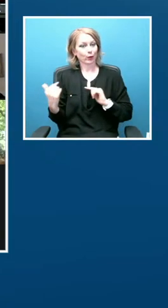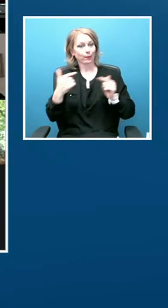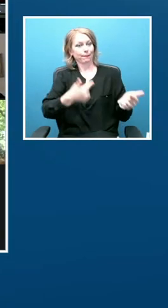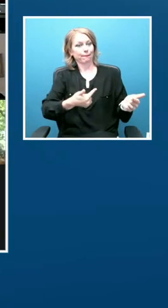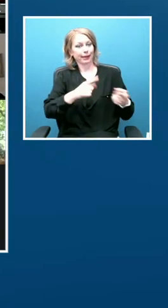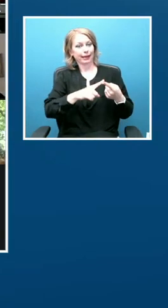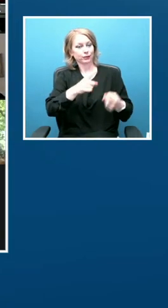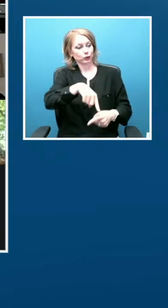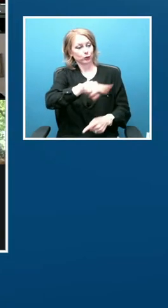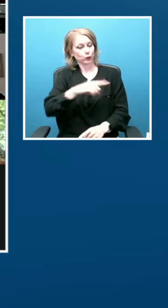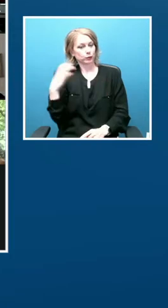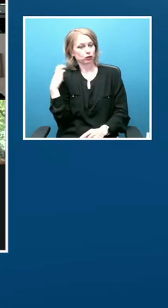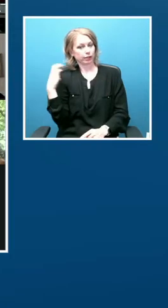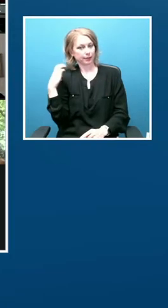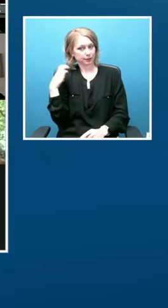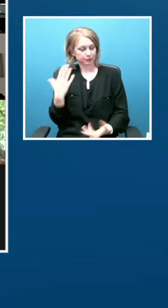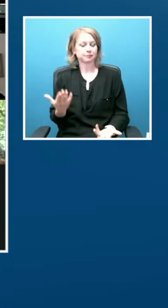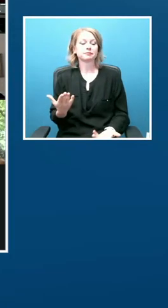a quorum.